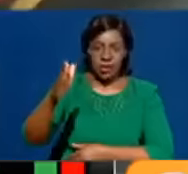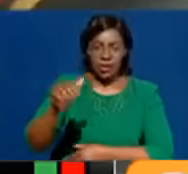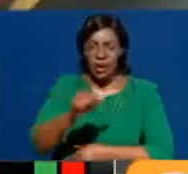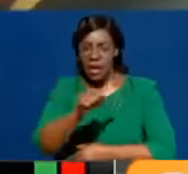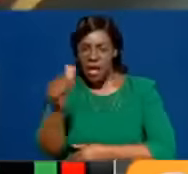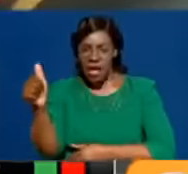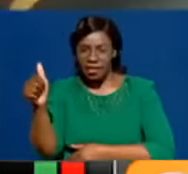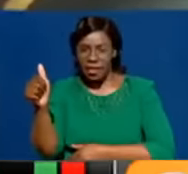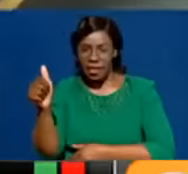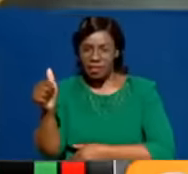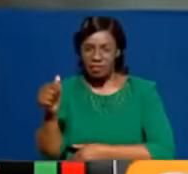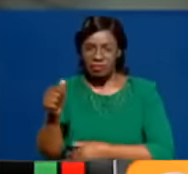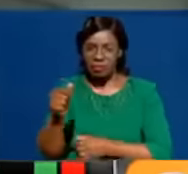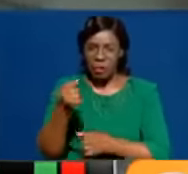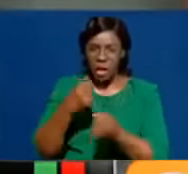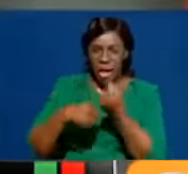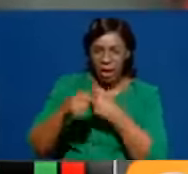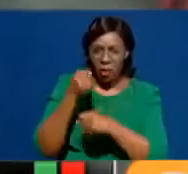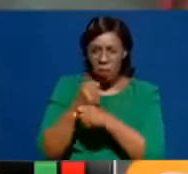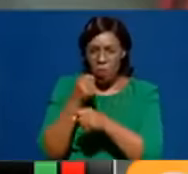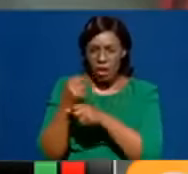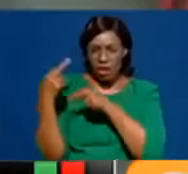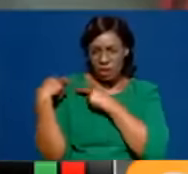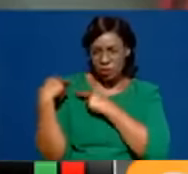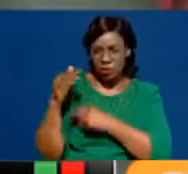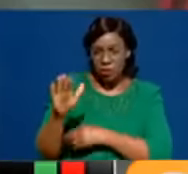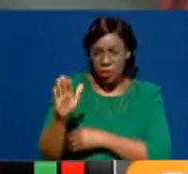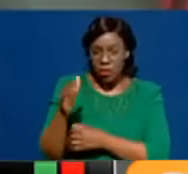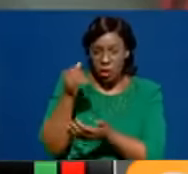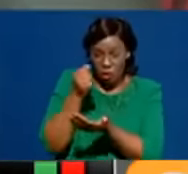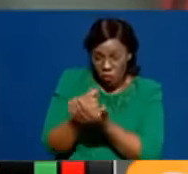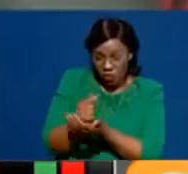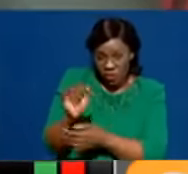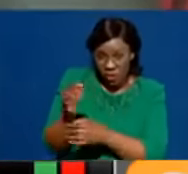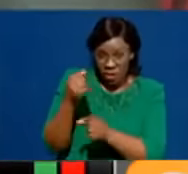execution of the functions of the office of president.